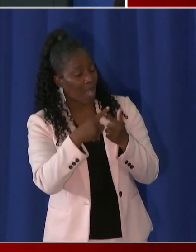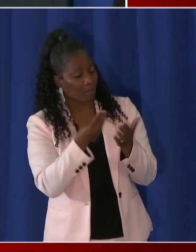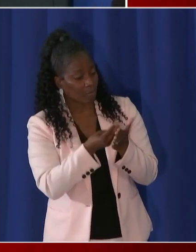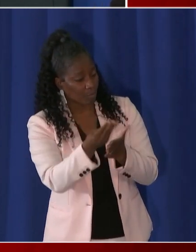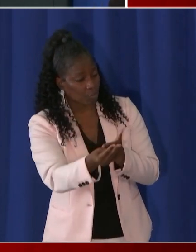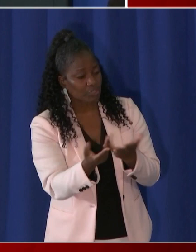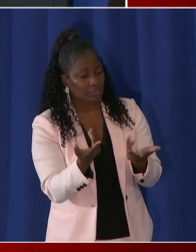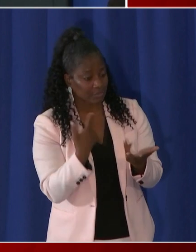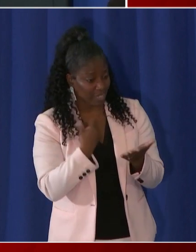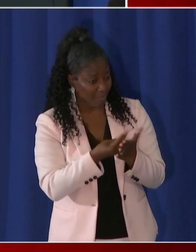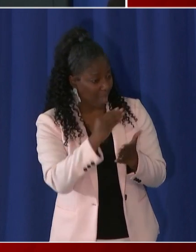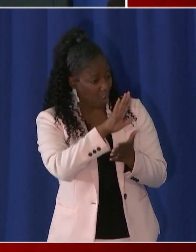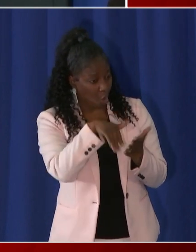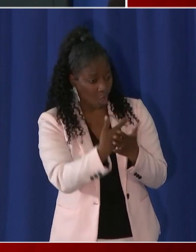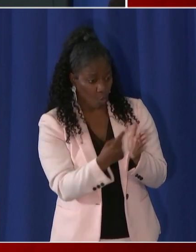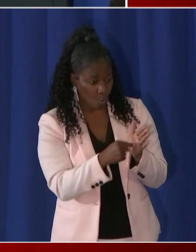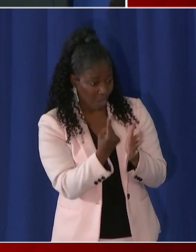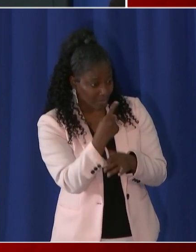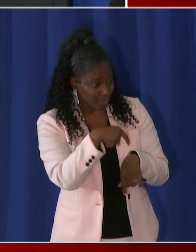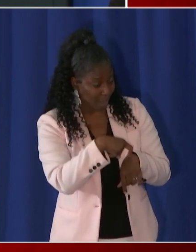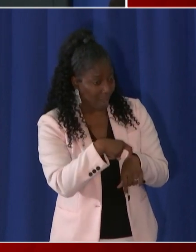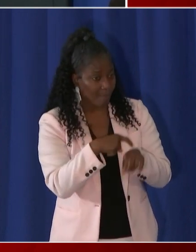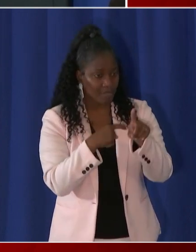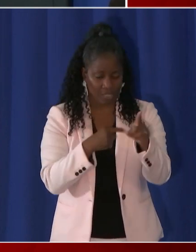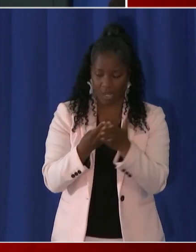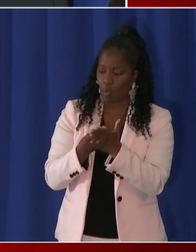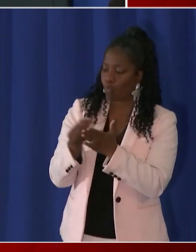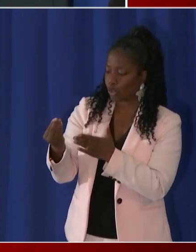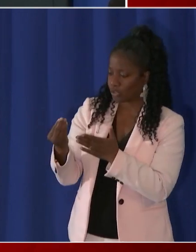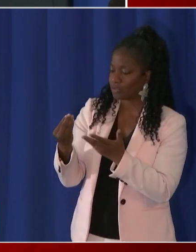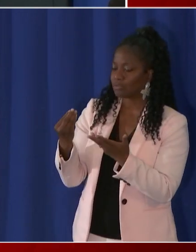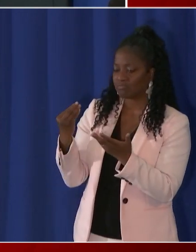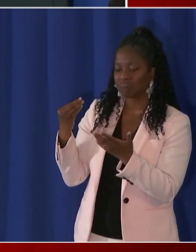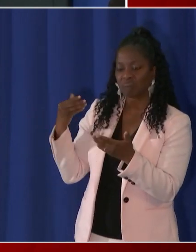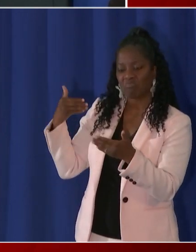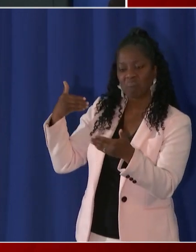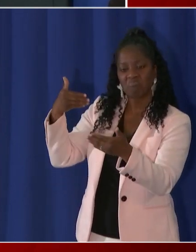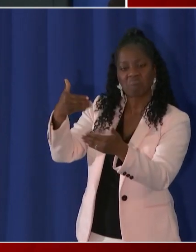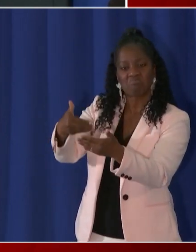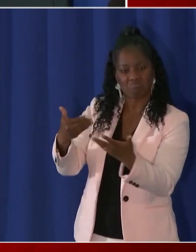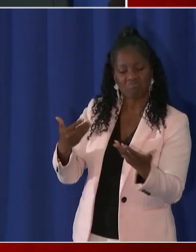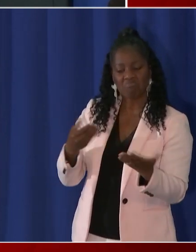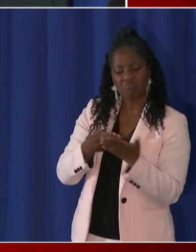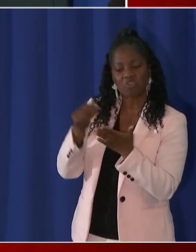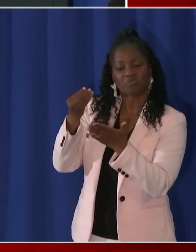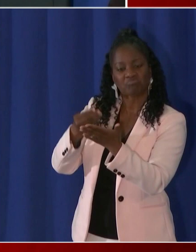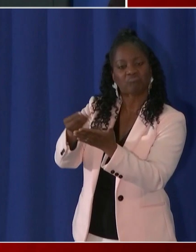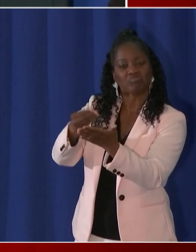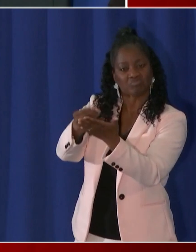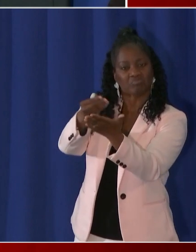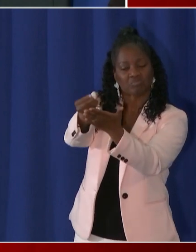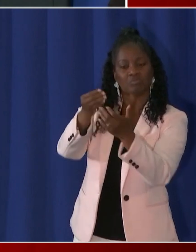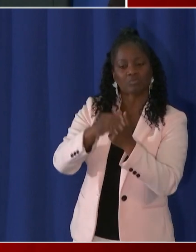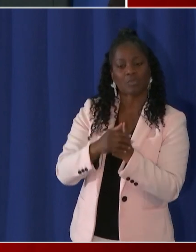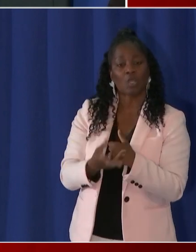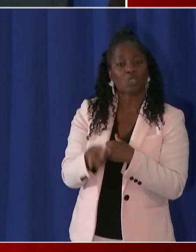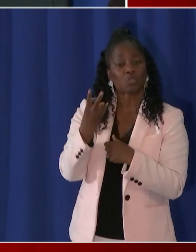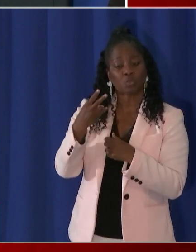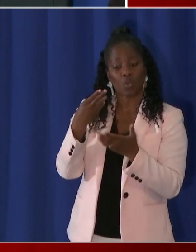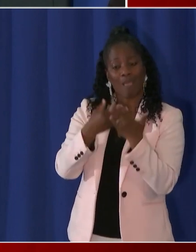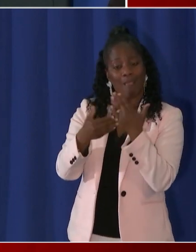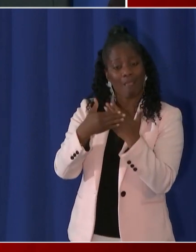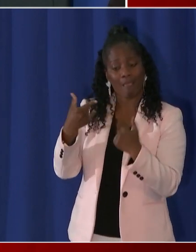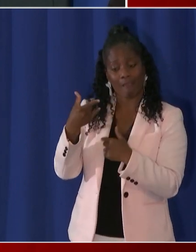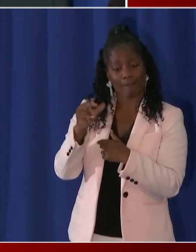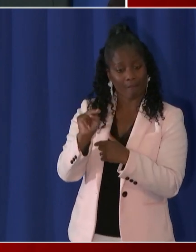all at once recently over the course of how long? He purchased them over a period of time. The two handguns